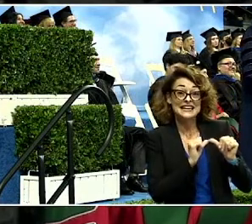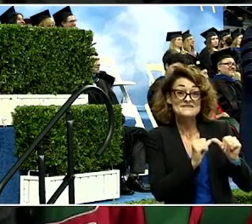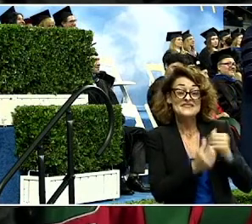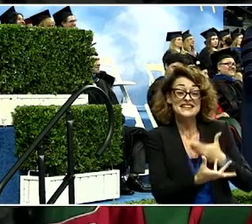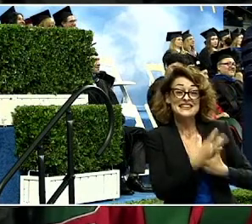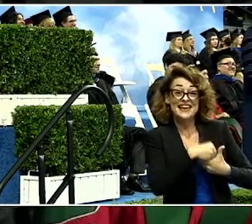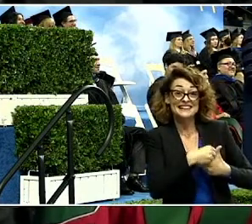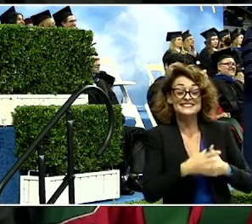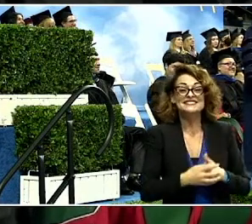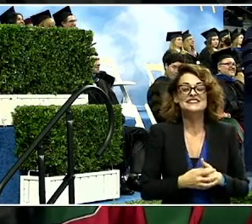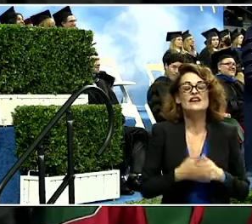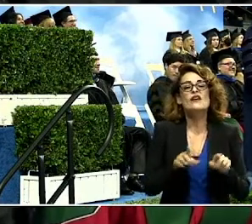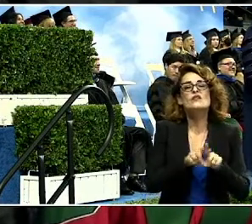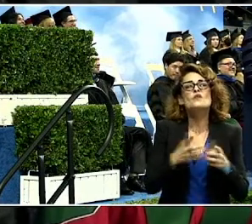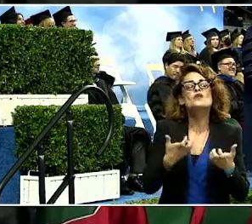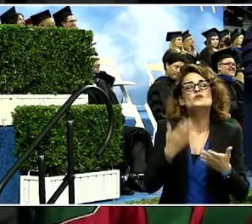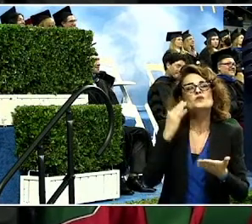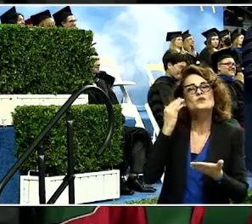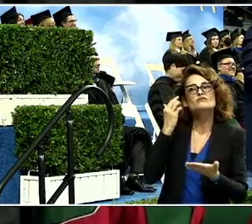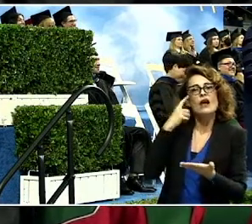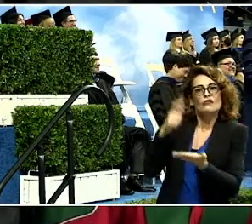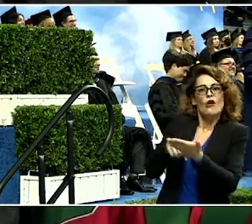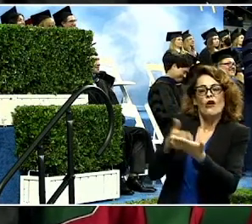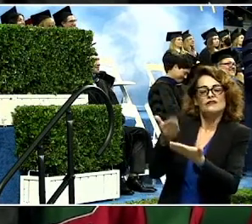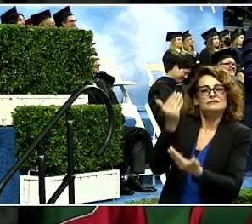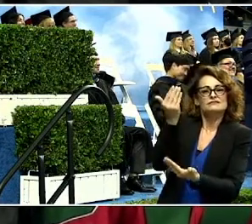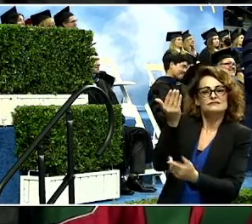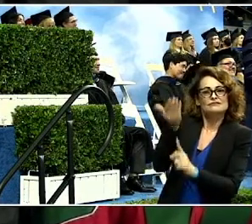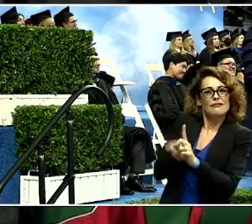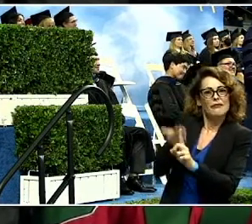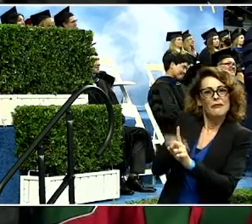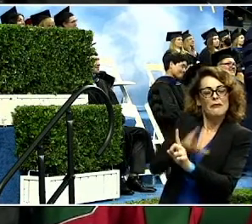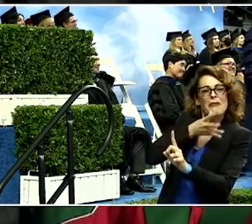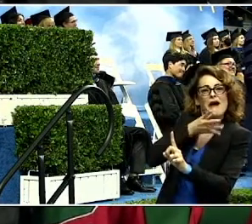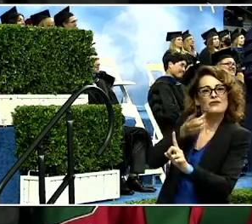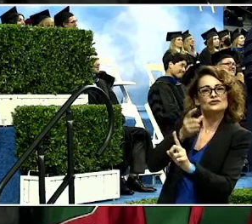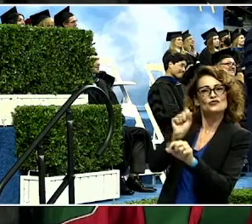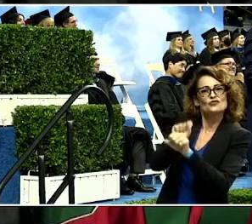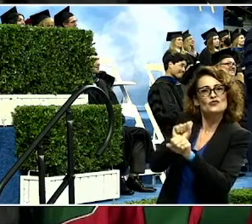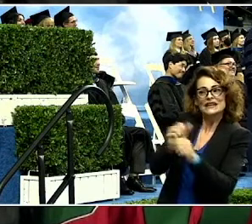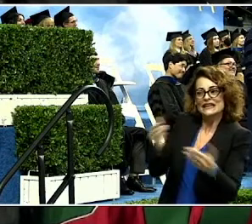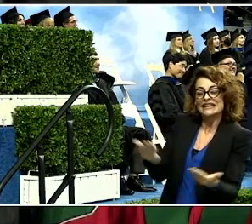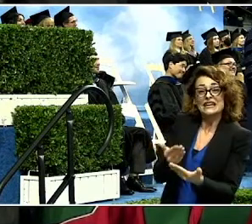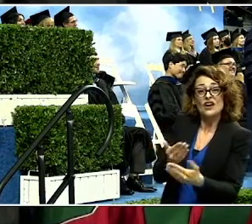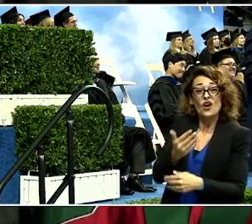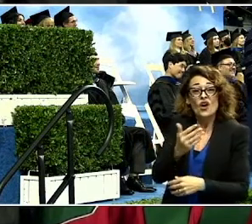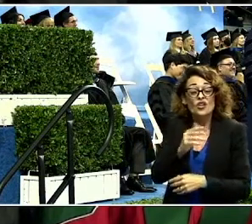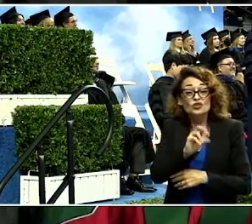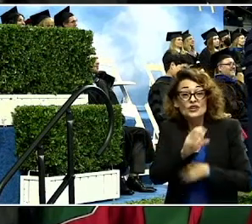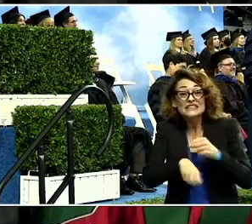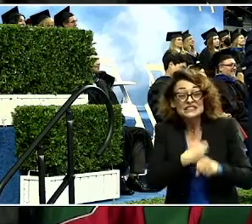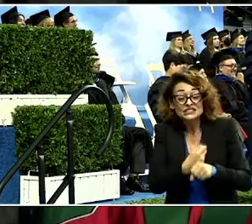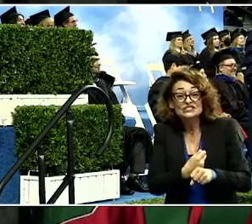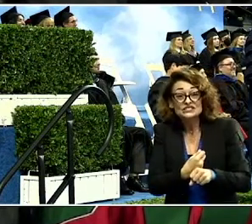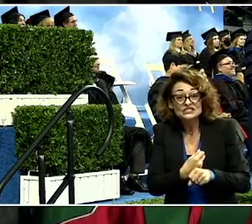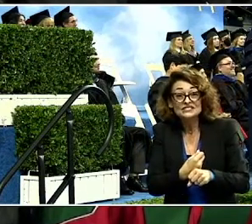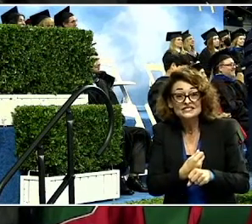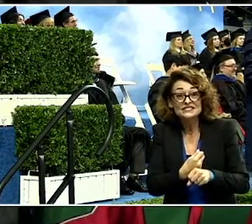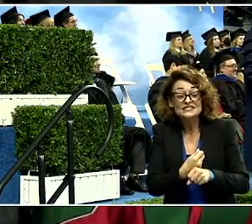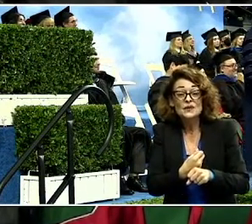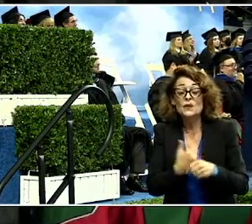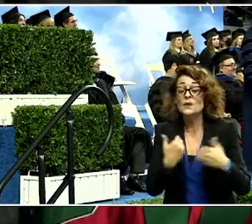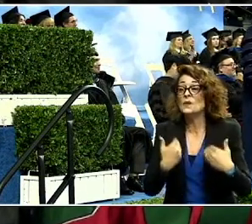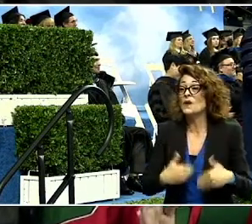acknowledge that his mother worked as an accountant here on campus for a full three decades. So this is really a Bruin